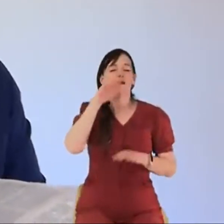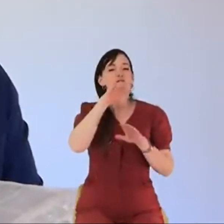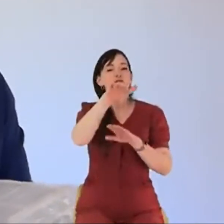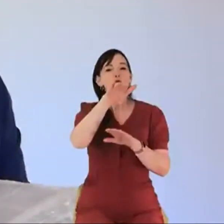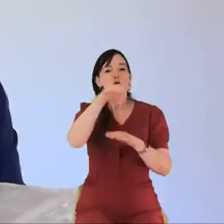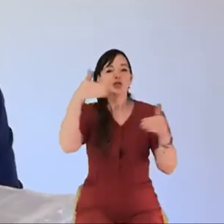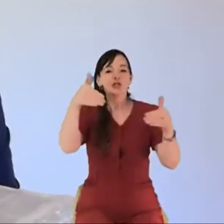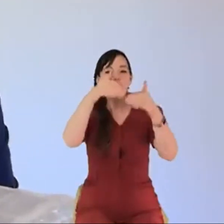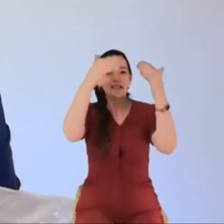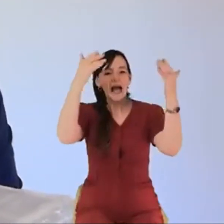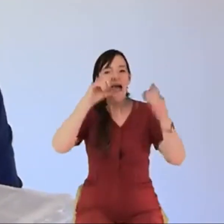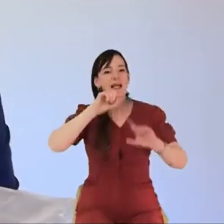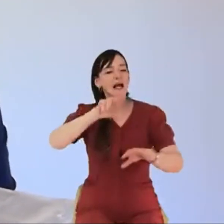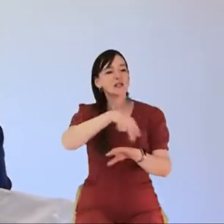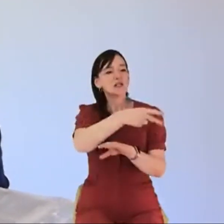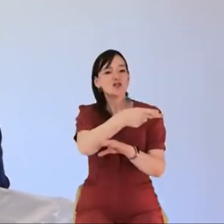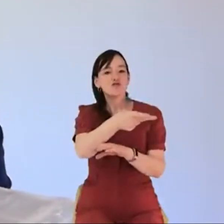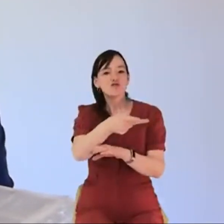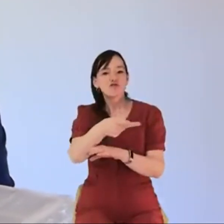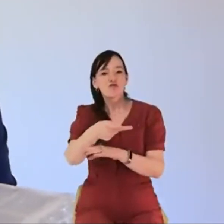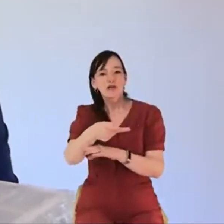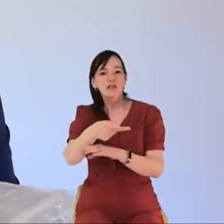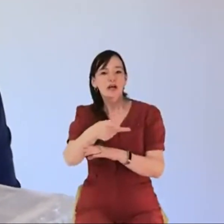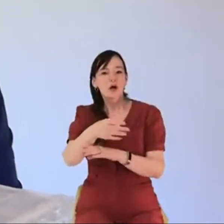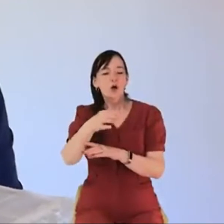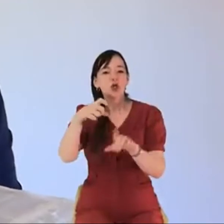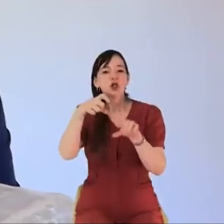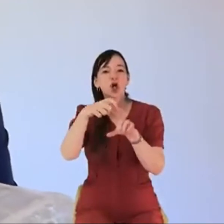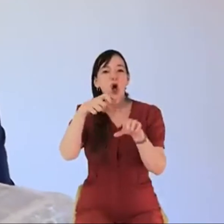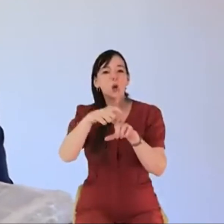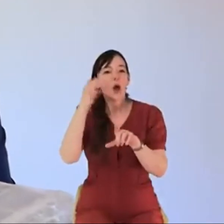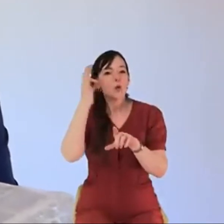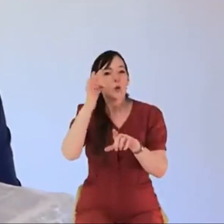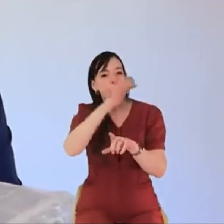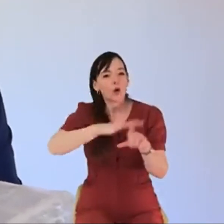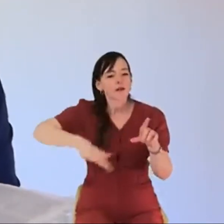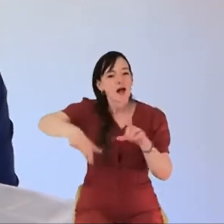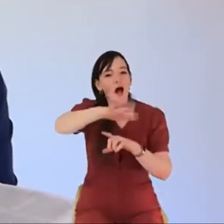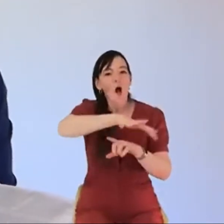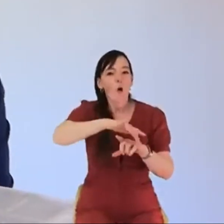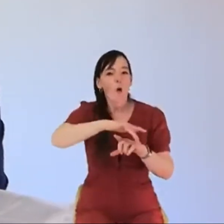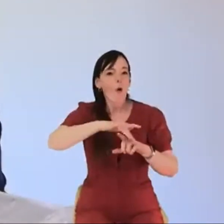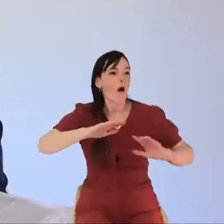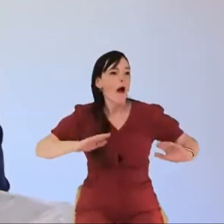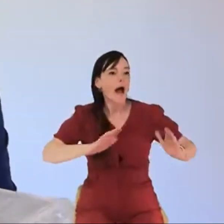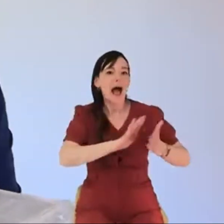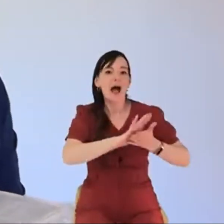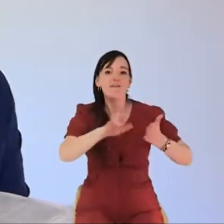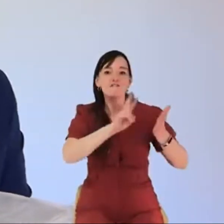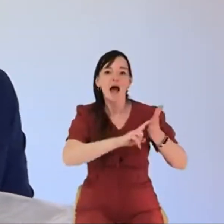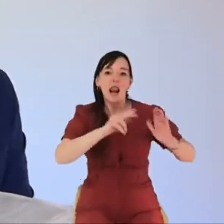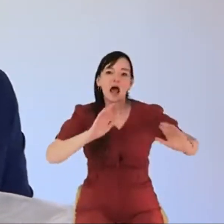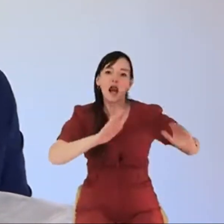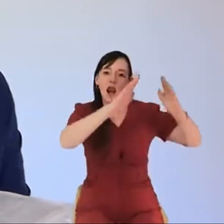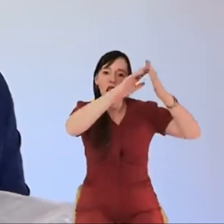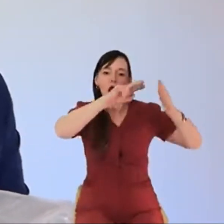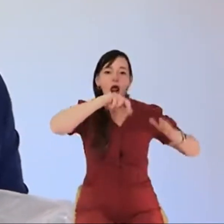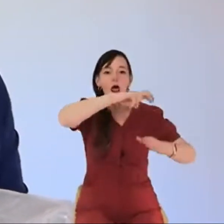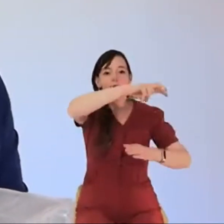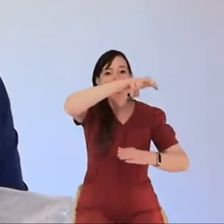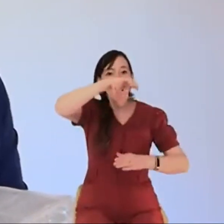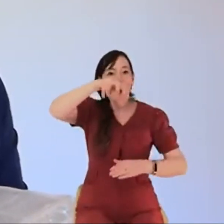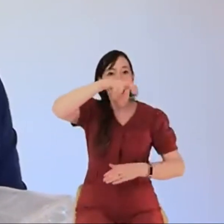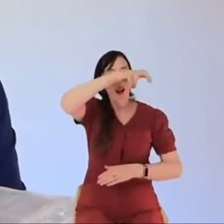stretch out on the shore of Derwent Water Or climb Hell Velen Or just take in the view of Buttermere